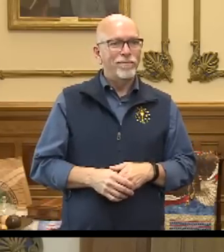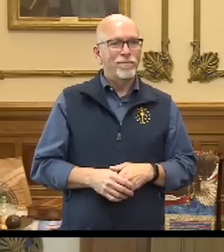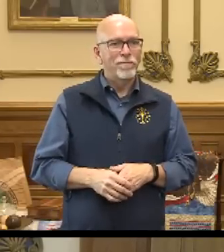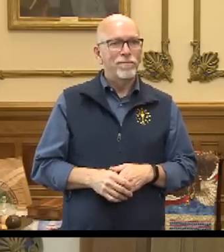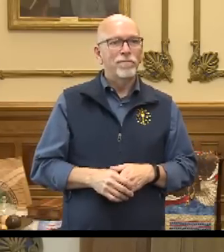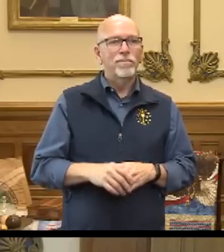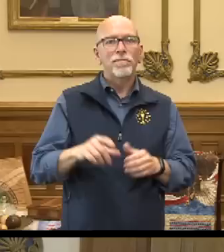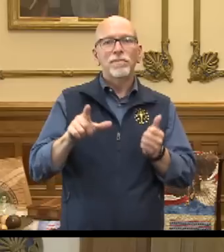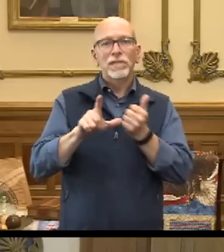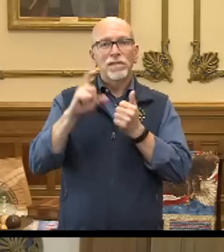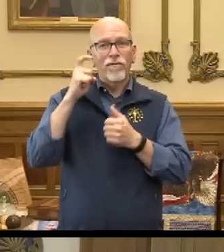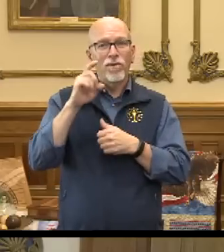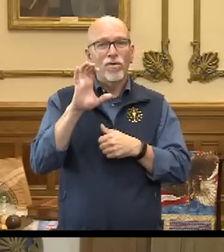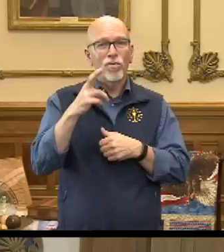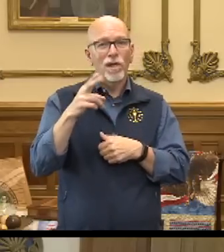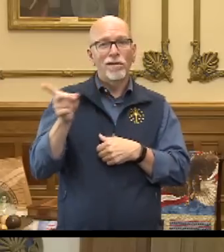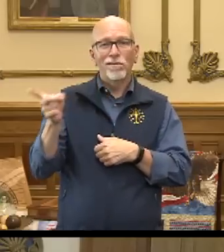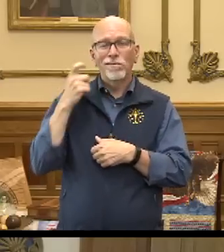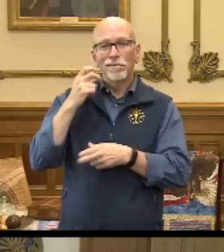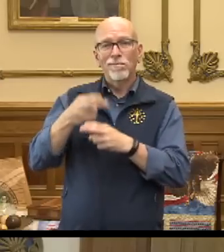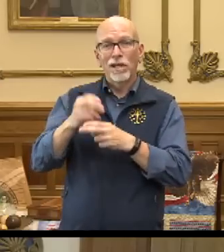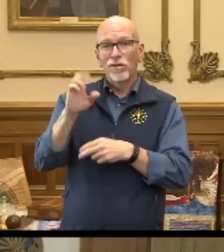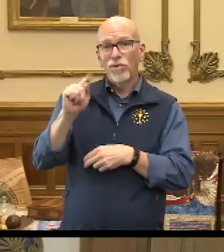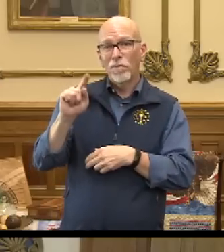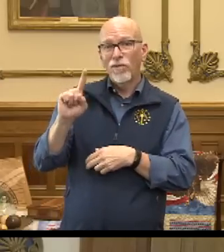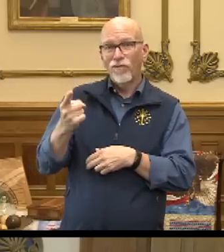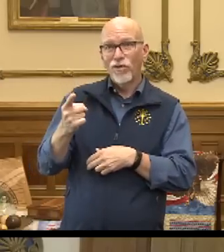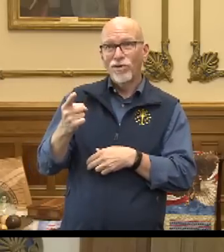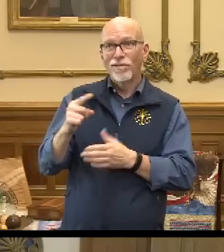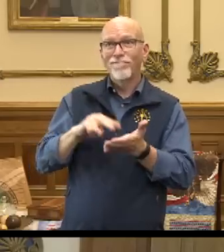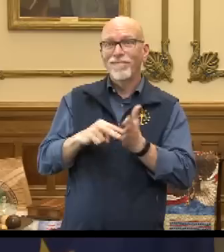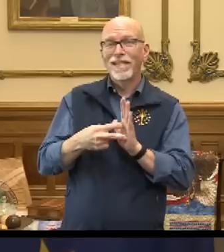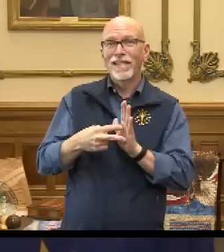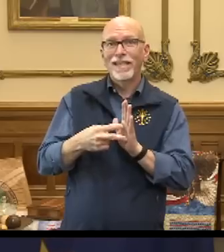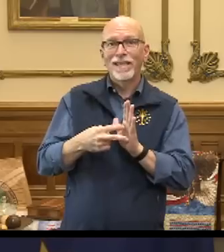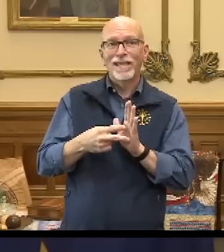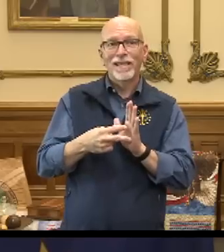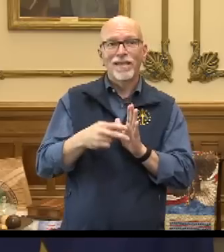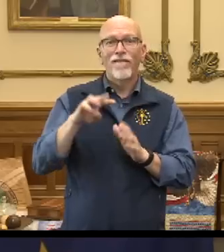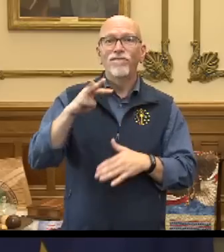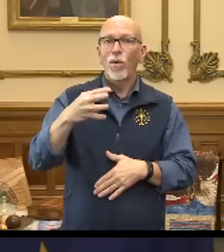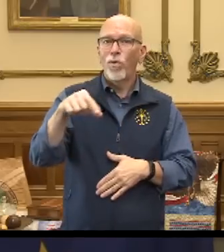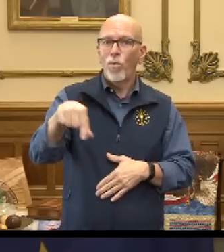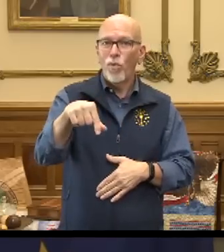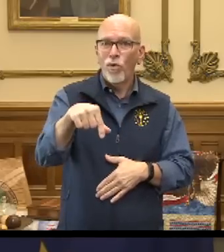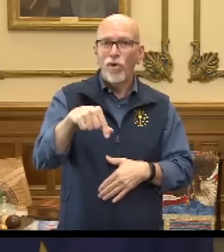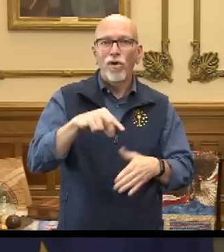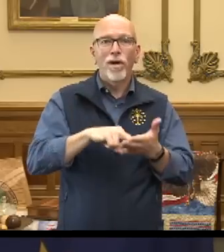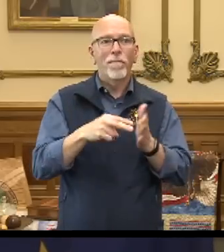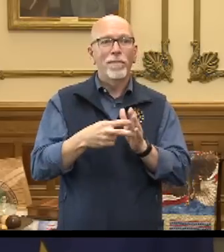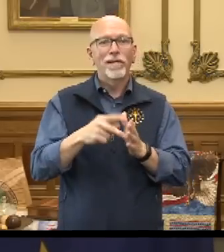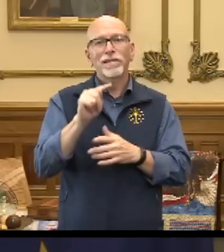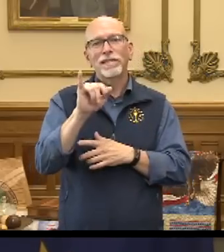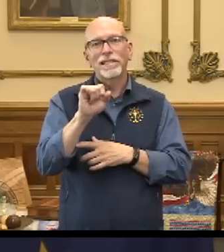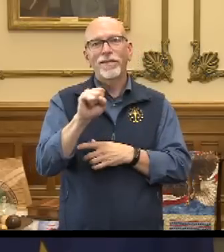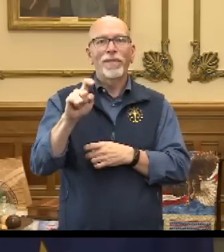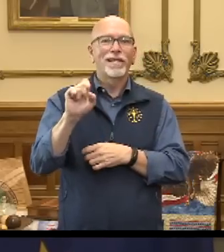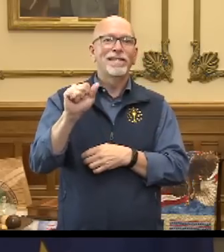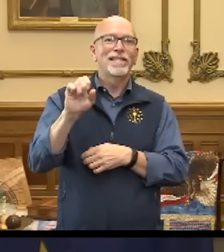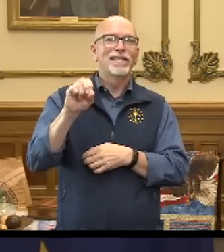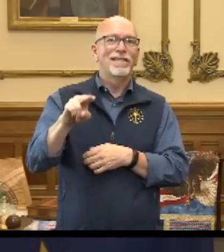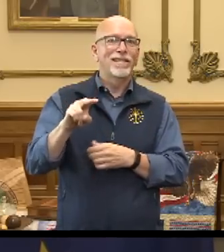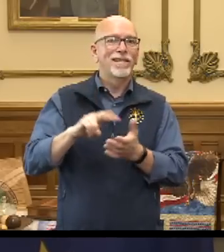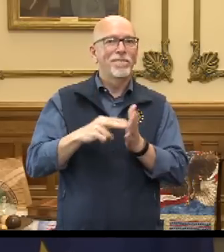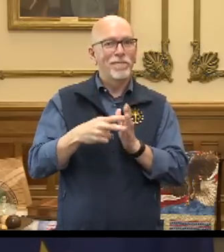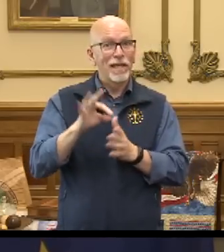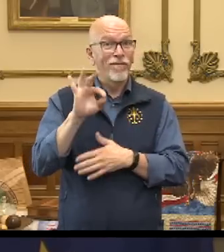Lieutenant Governor Kraus just mentioned October 1st, which means it's the fourth quarter, which means 'tis the season, which means 'tis